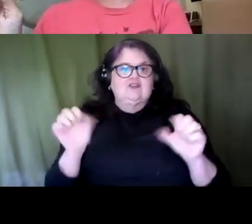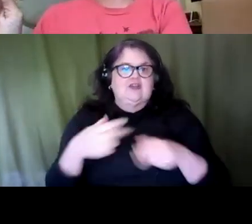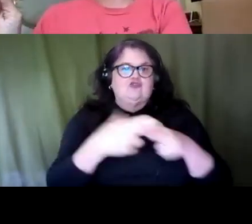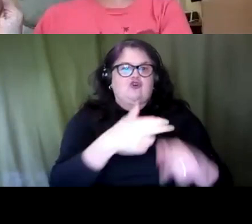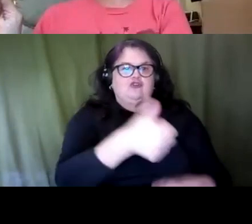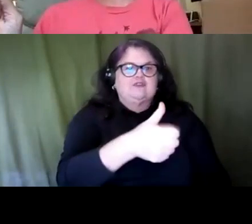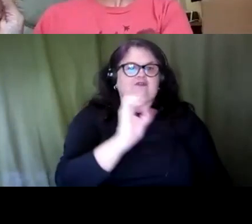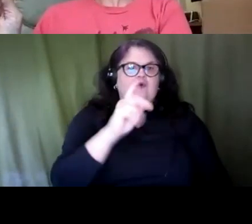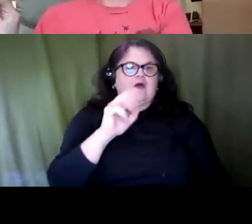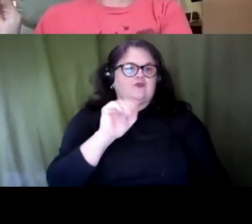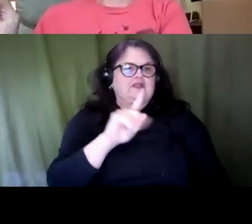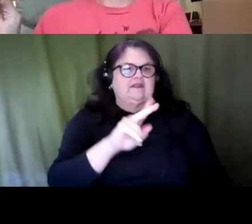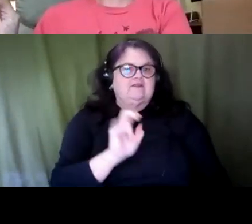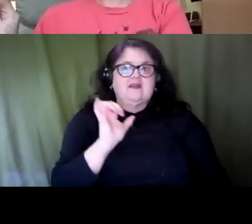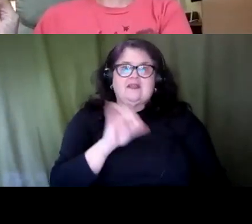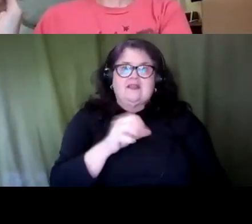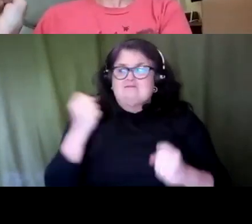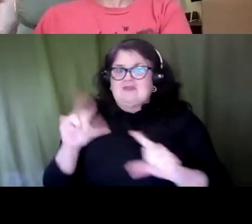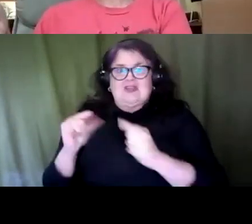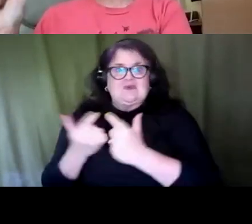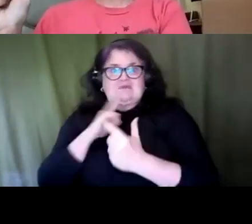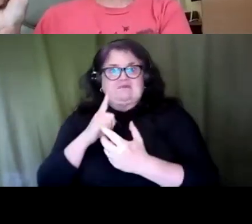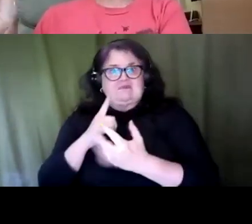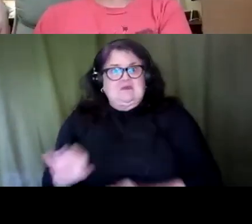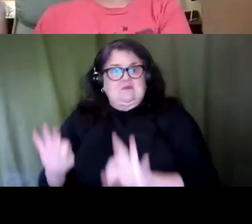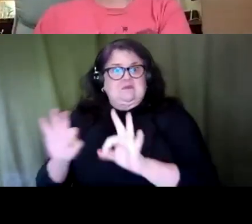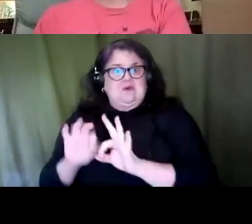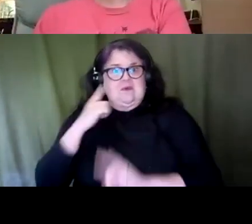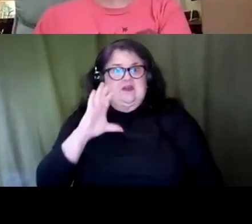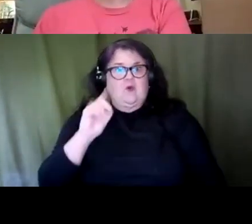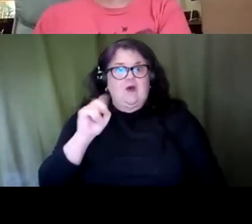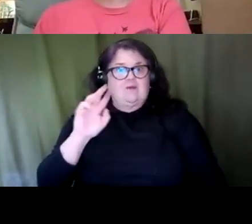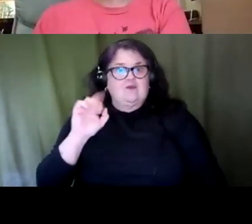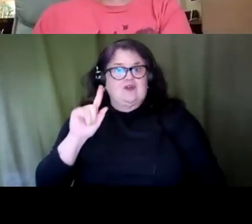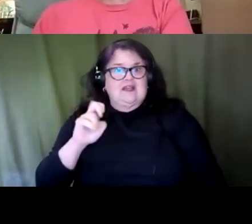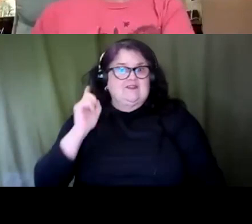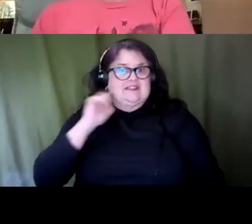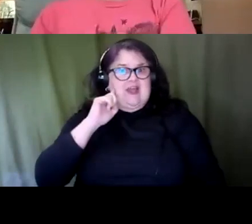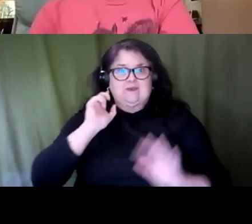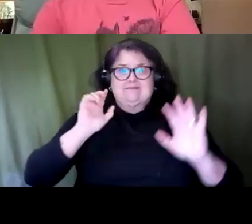yourself a cooperative, which for a lot of groups is important because cooperative sounds super awesome.